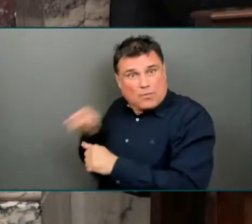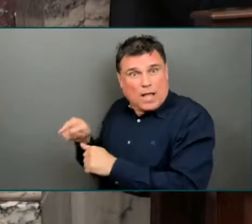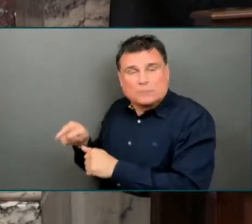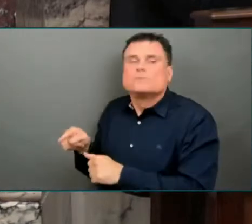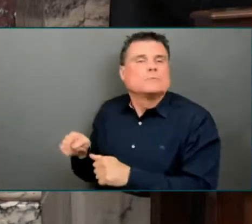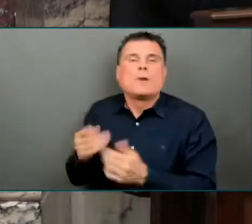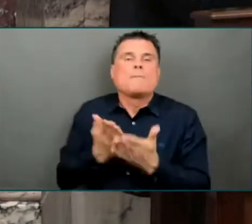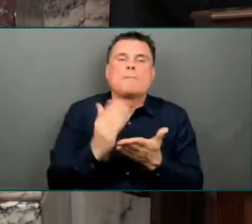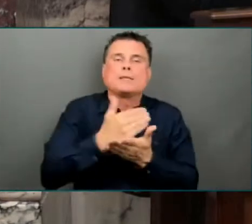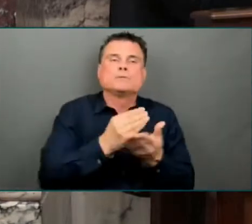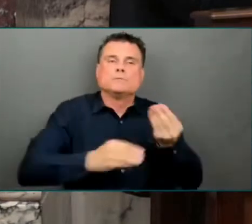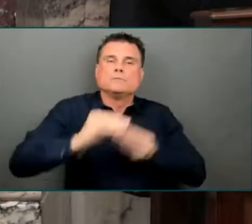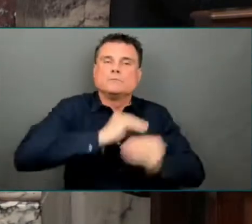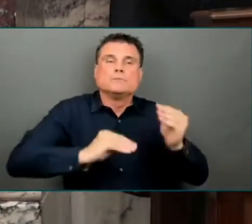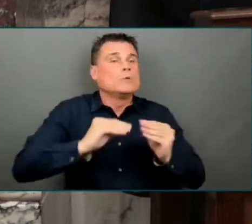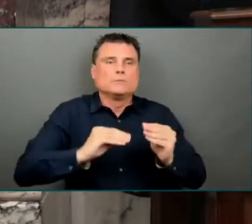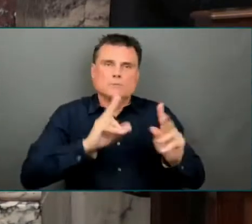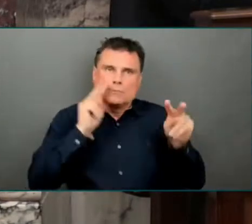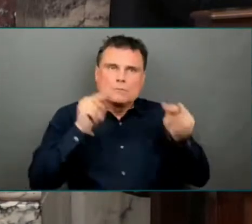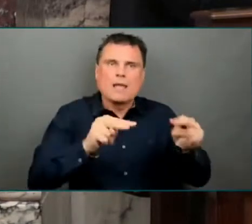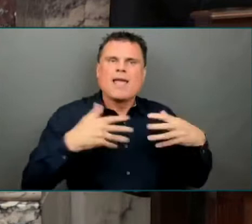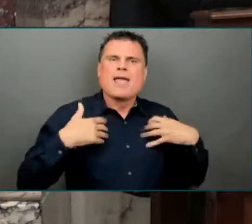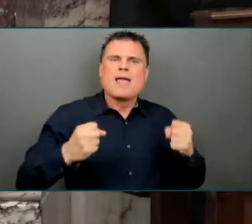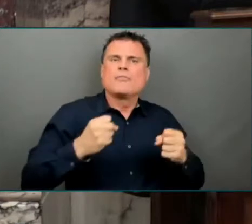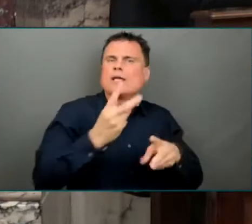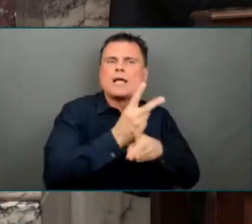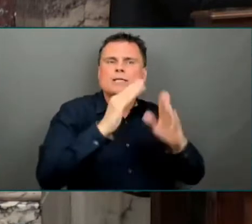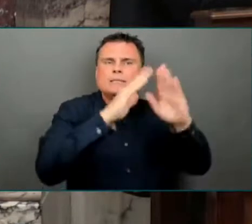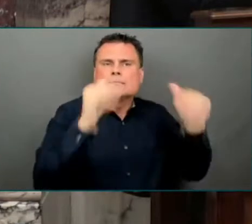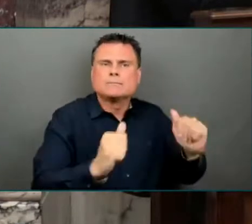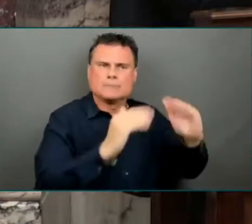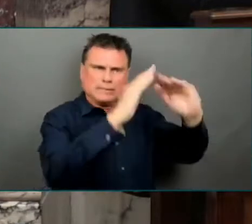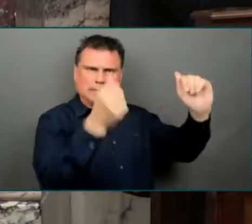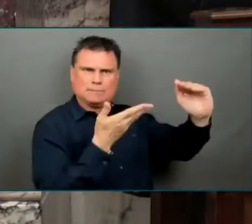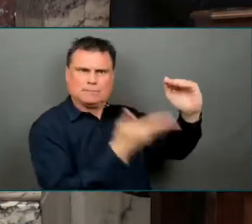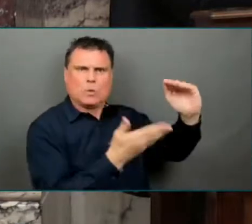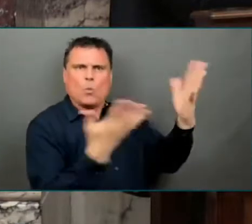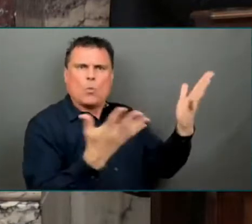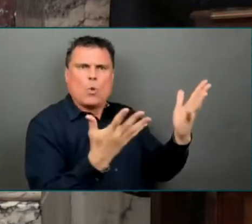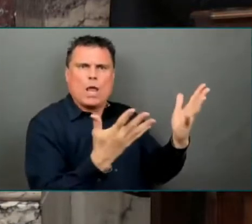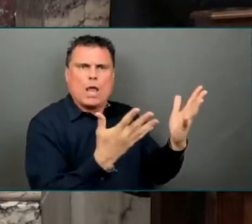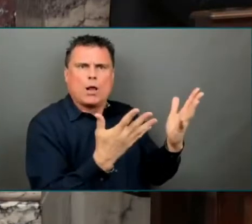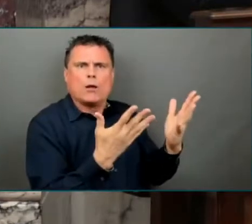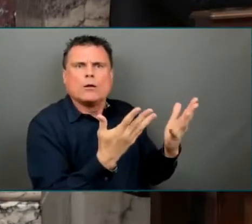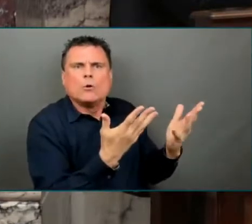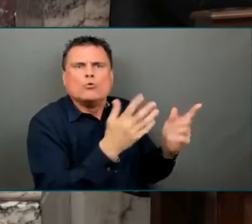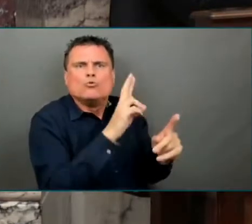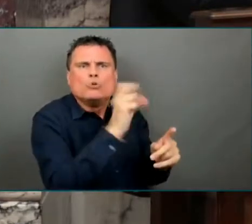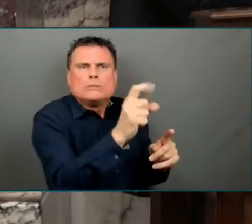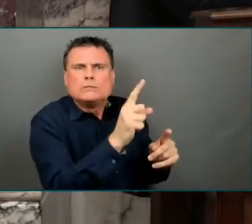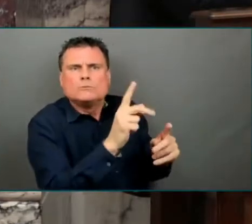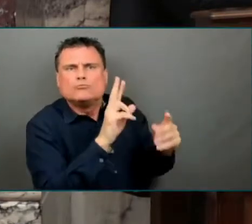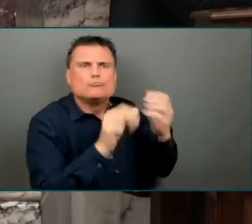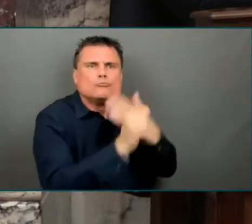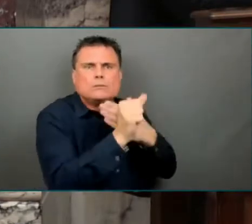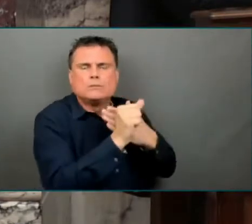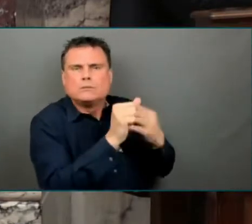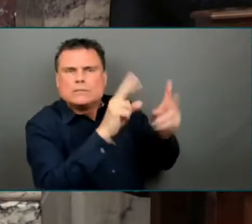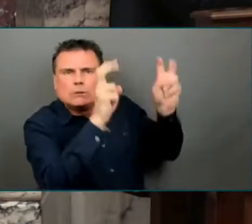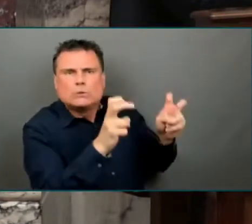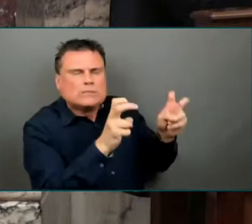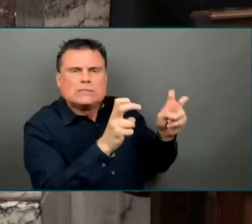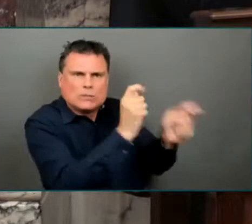that Indigenous peoples have access to culturally appropriate care. Our plan also continues to tackle